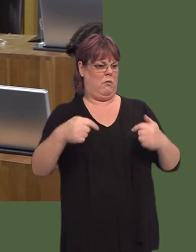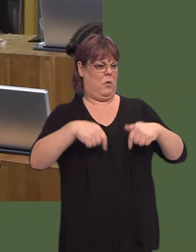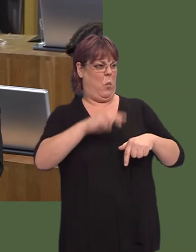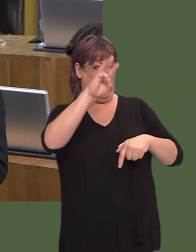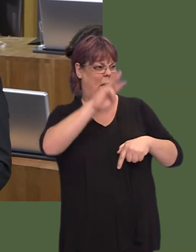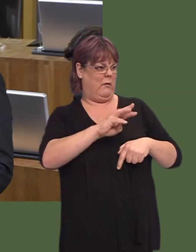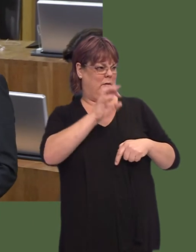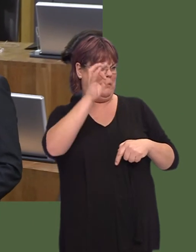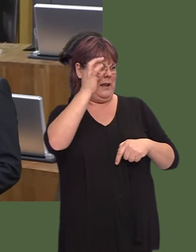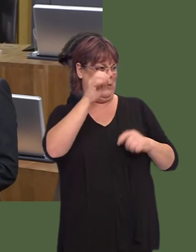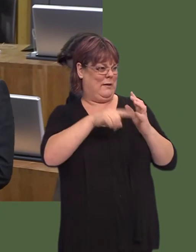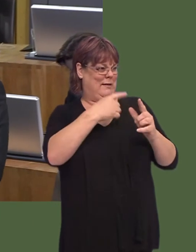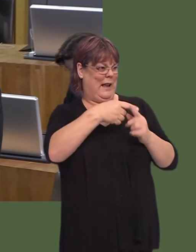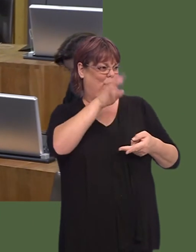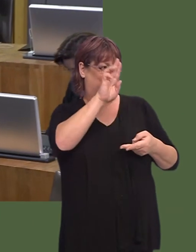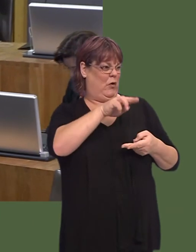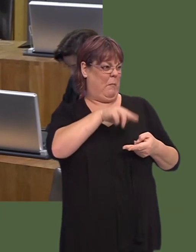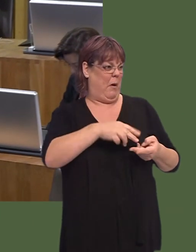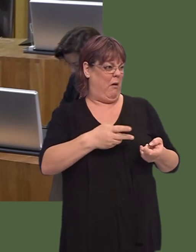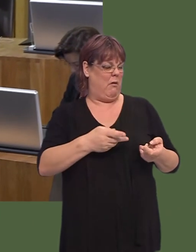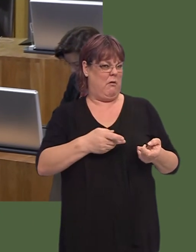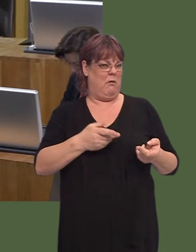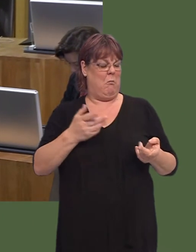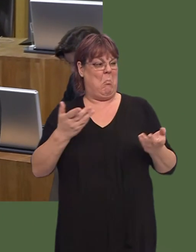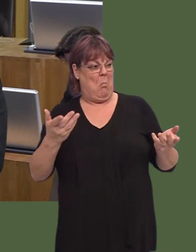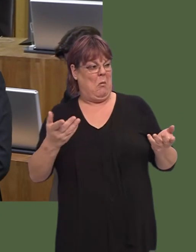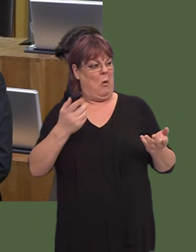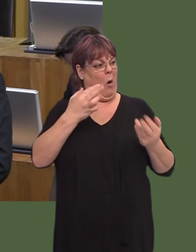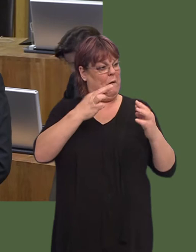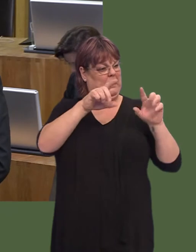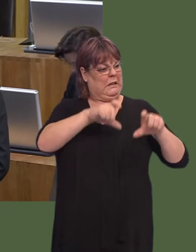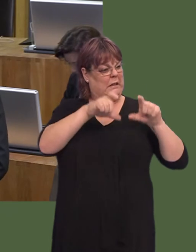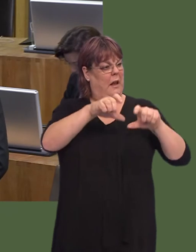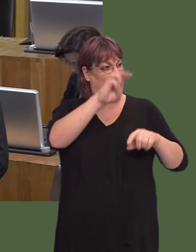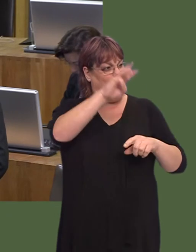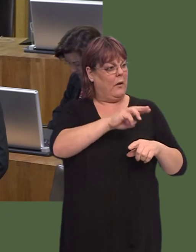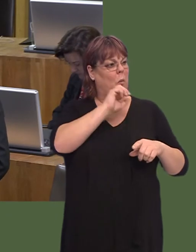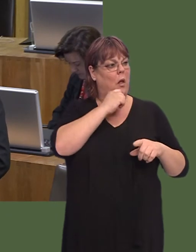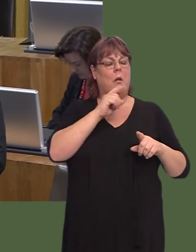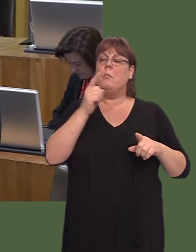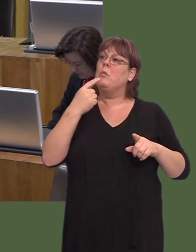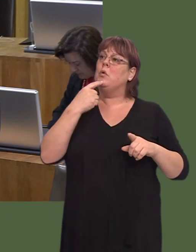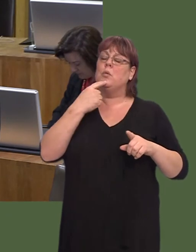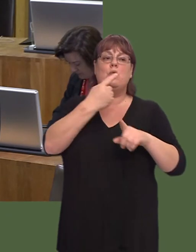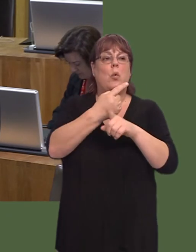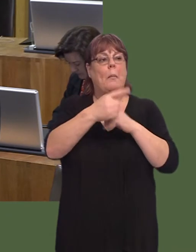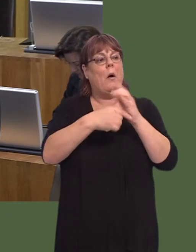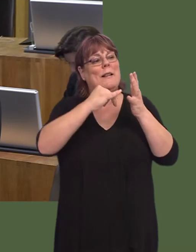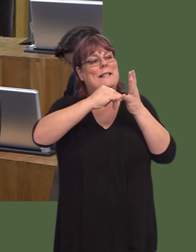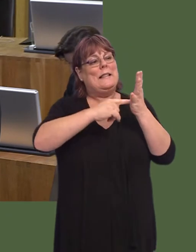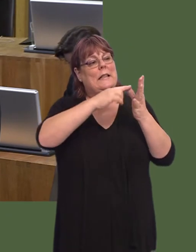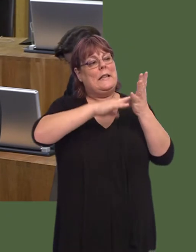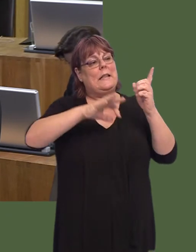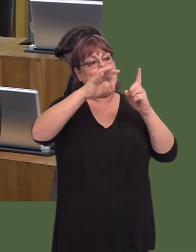by the fact that council tax is substantially lower in Wales than it is in England under a Conservative government. But he asked the question about stamp duty.